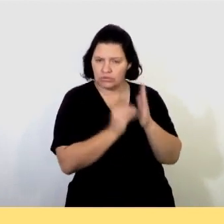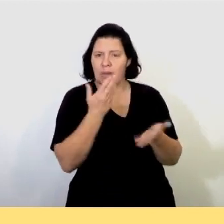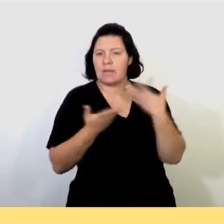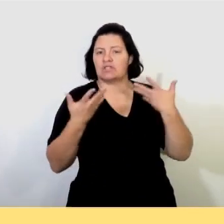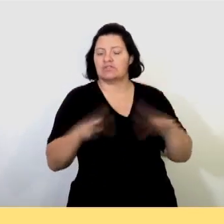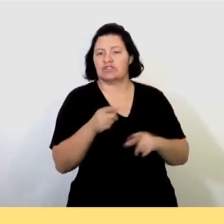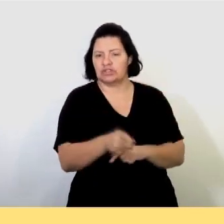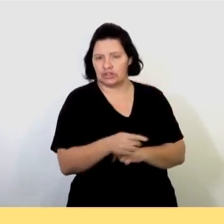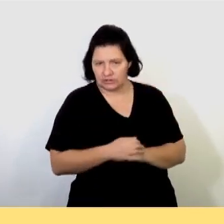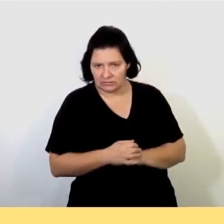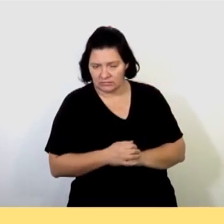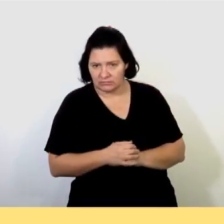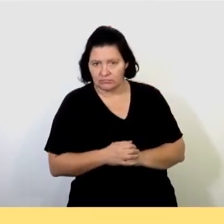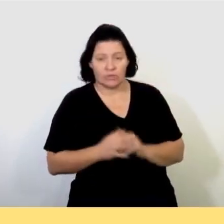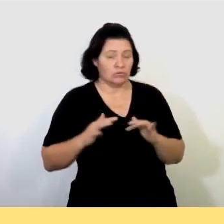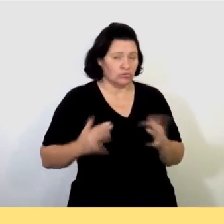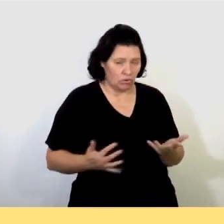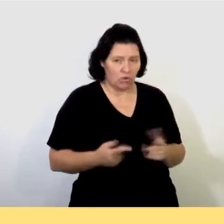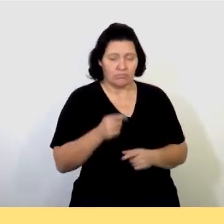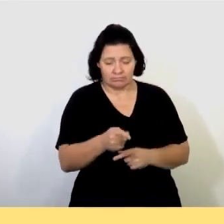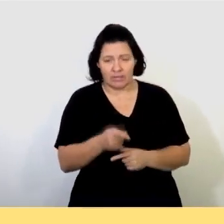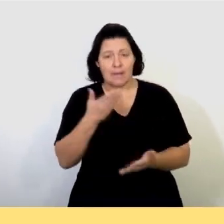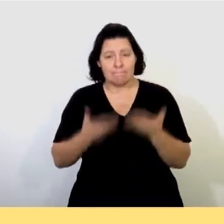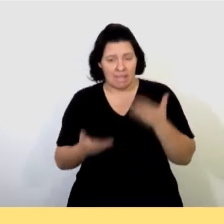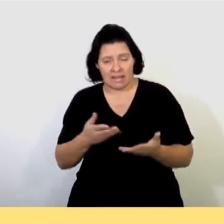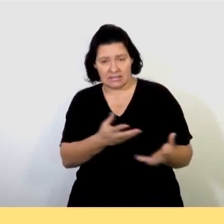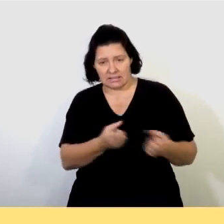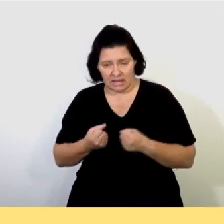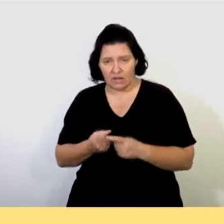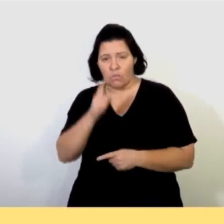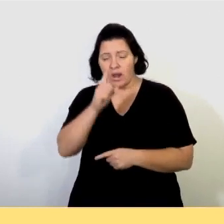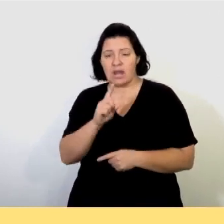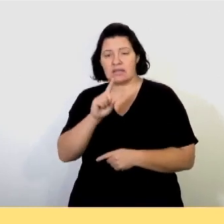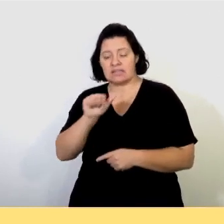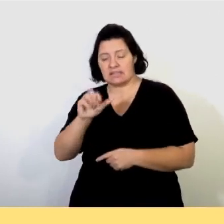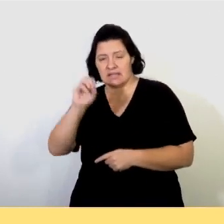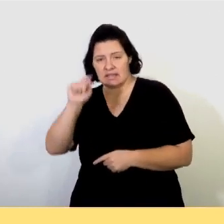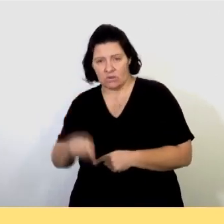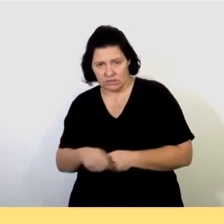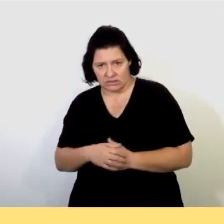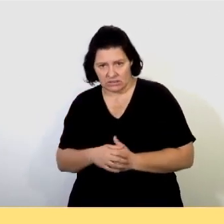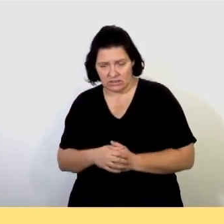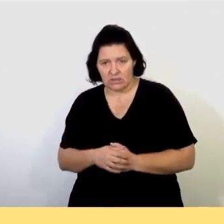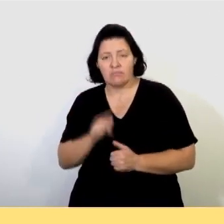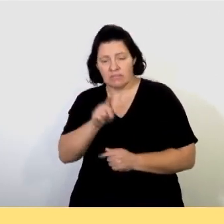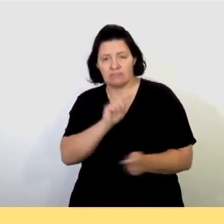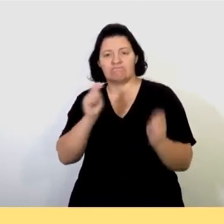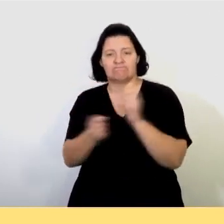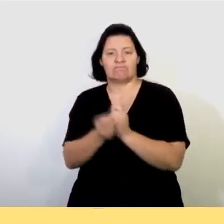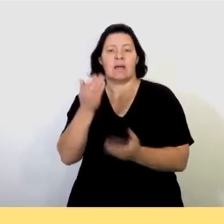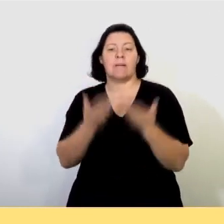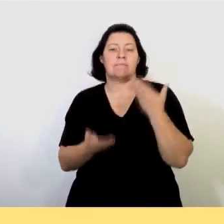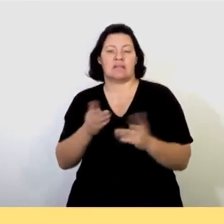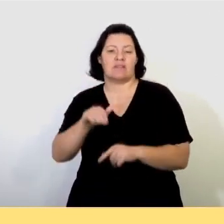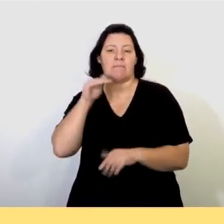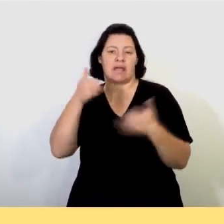some balances already for you. So I will take the balance, which is the 160,000, that becomes